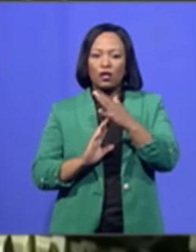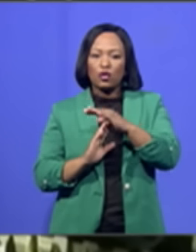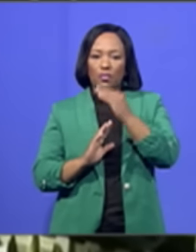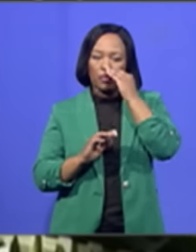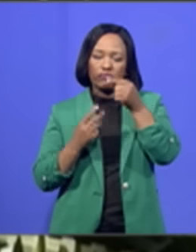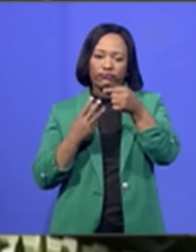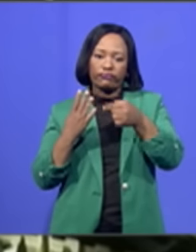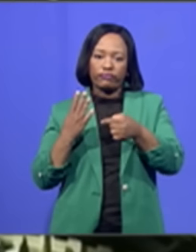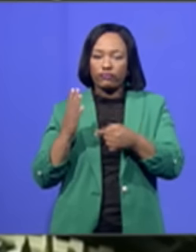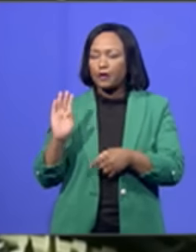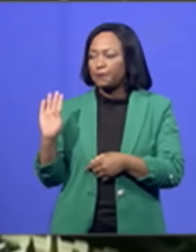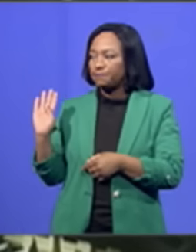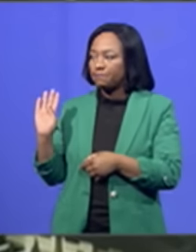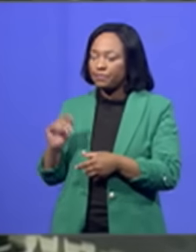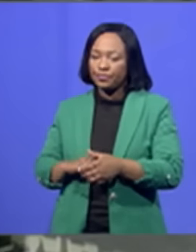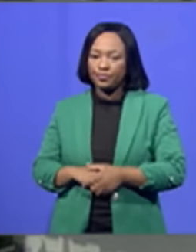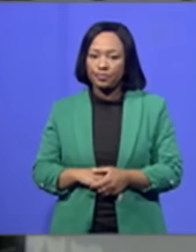ke tše.